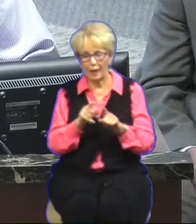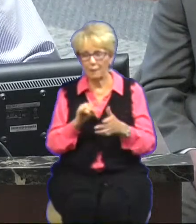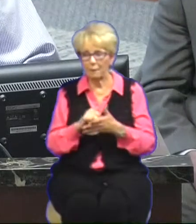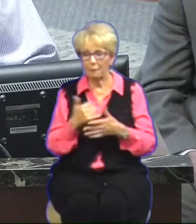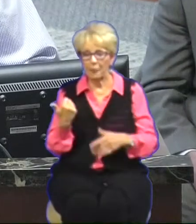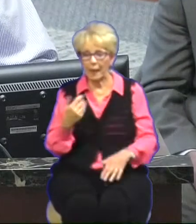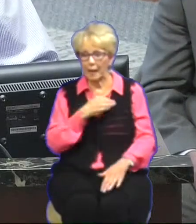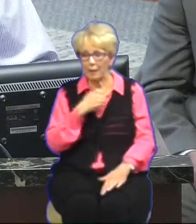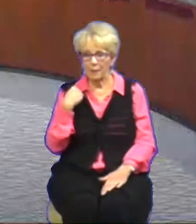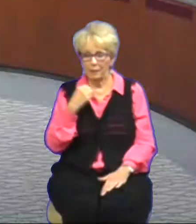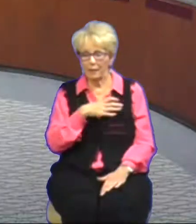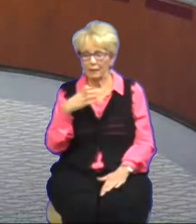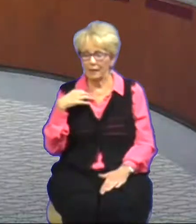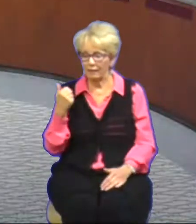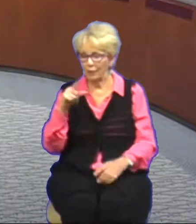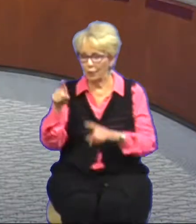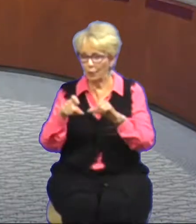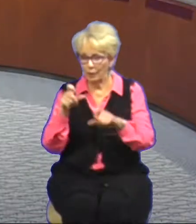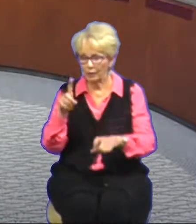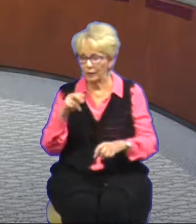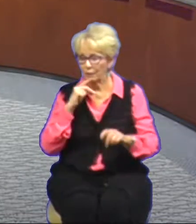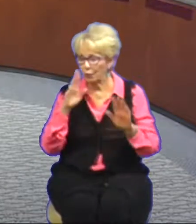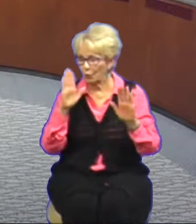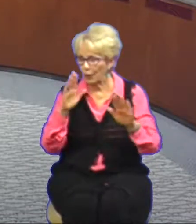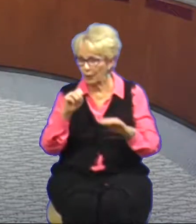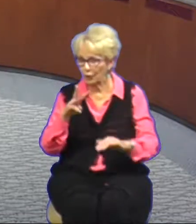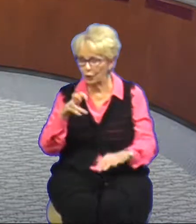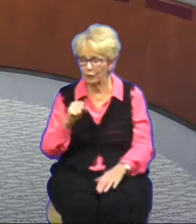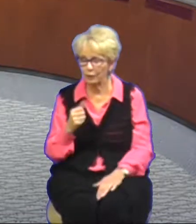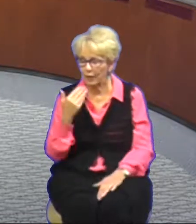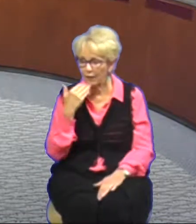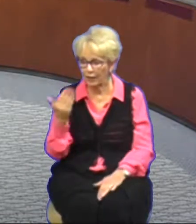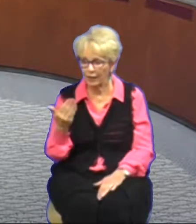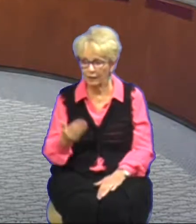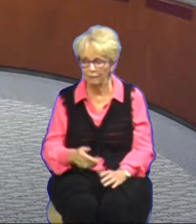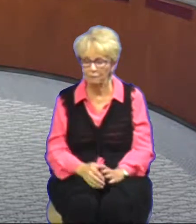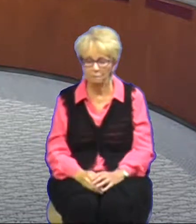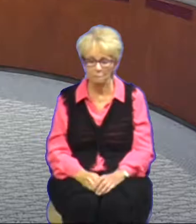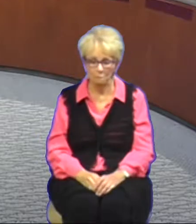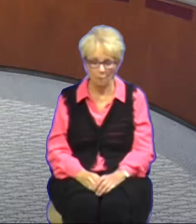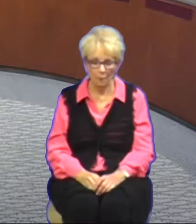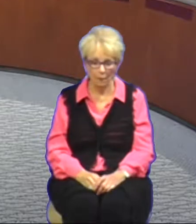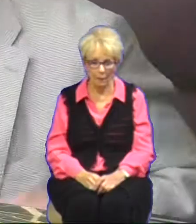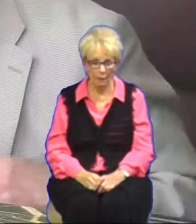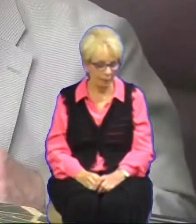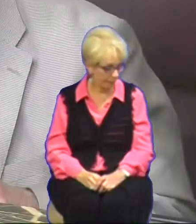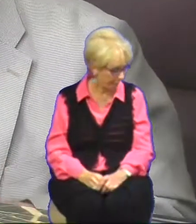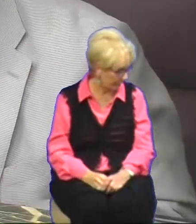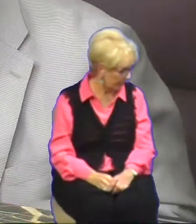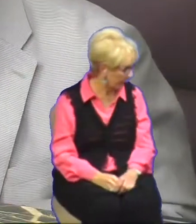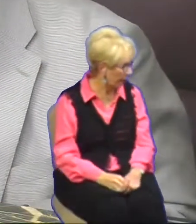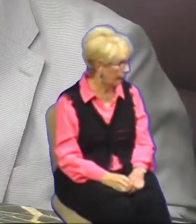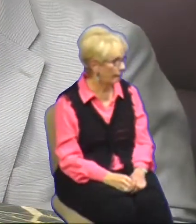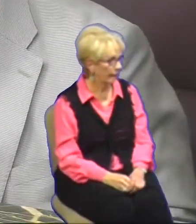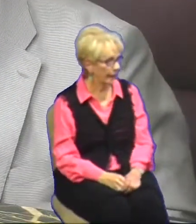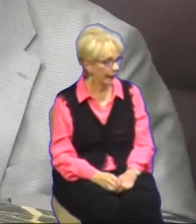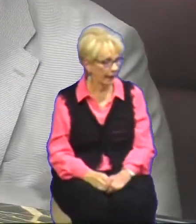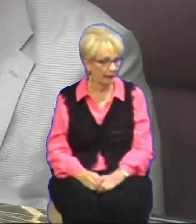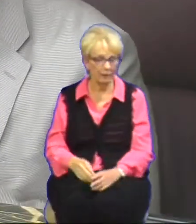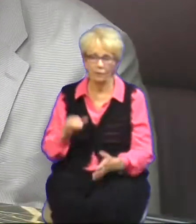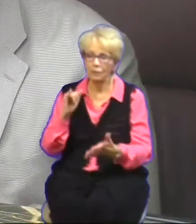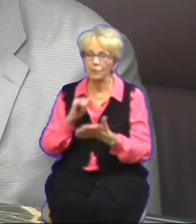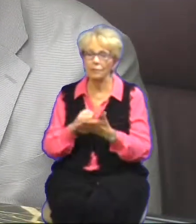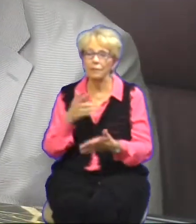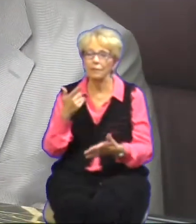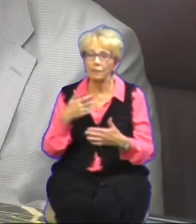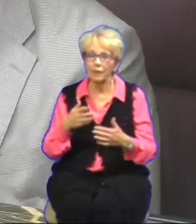have any questions for Dan? Great news. Thank you. Thank you. Thank you for your representation. Next on our agenda is the